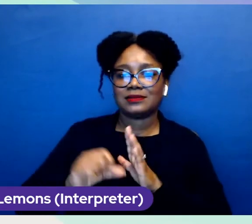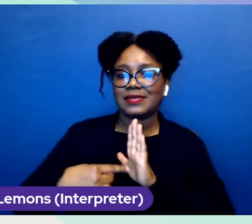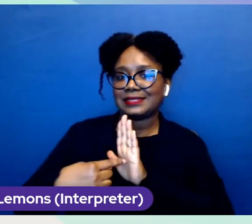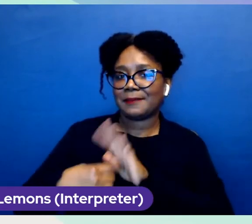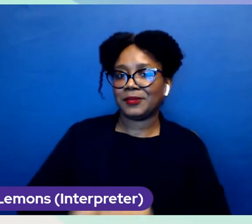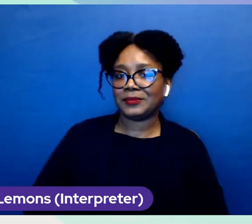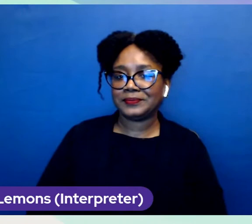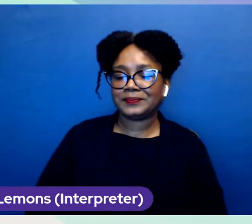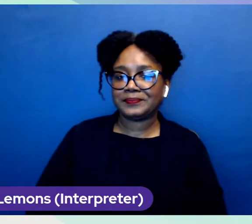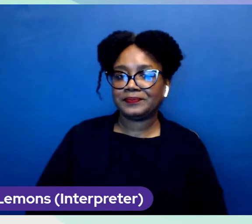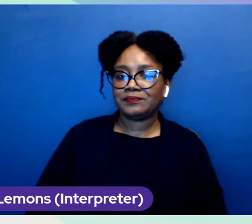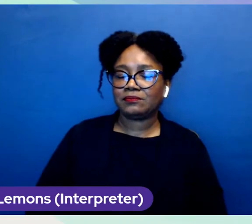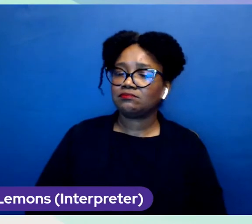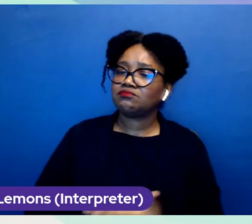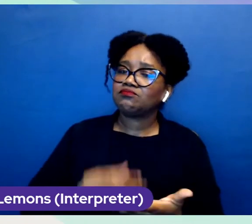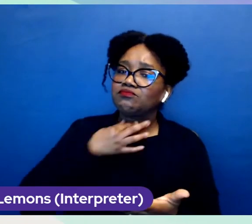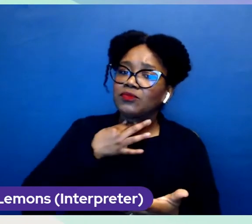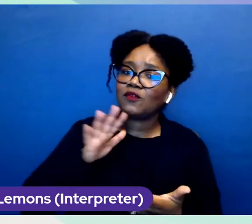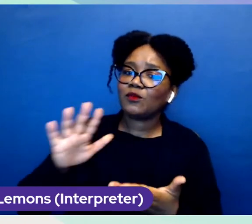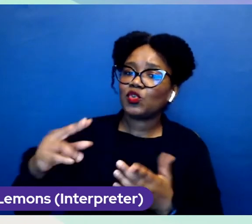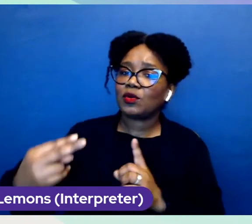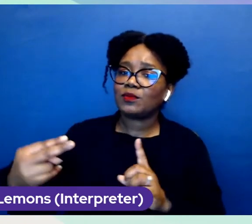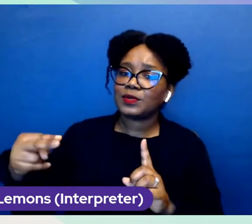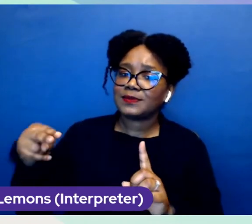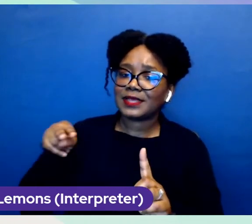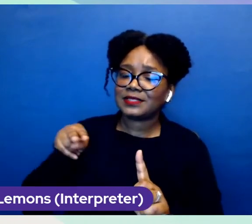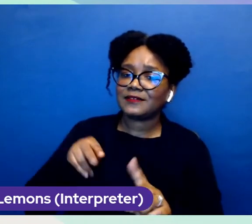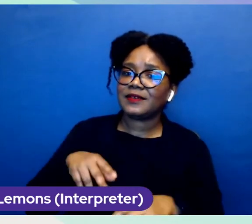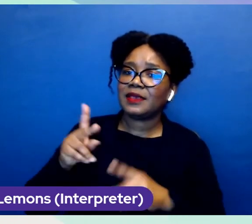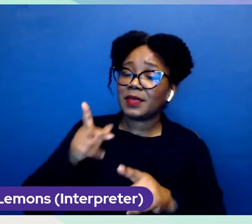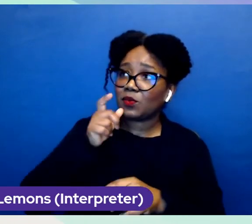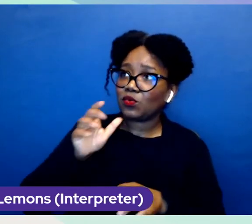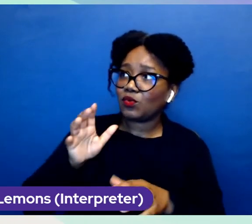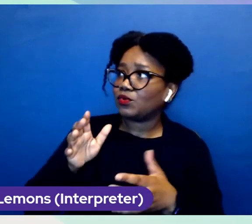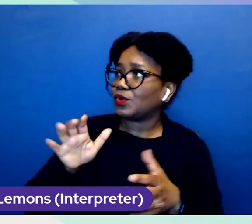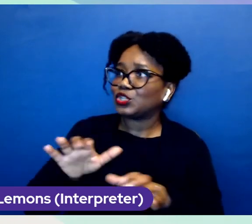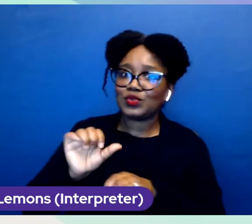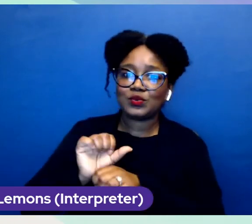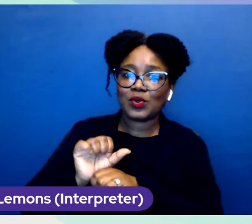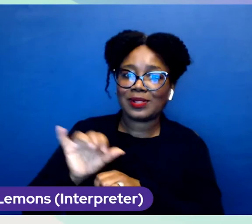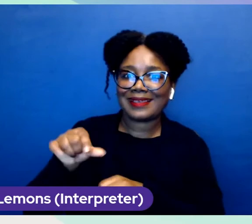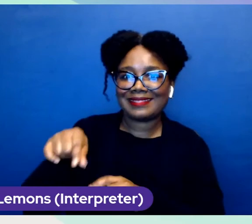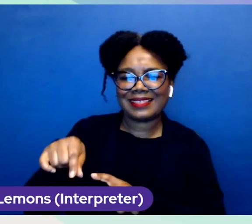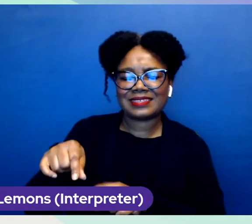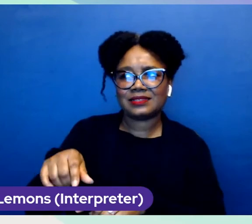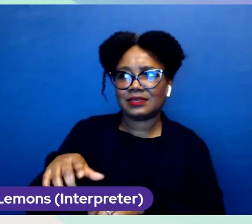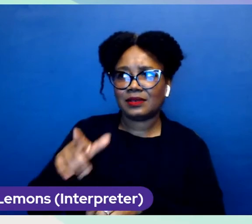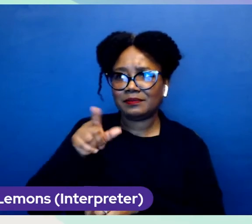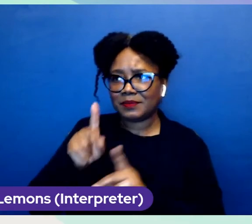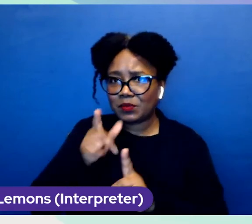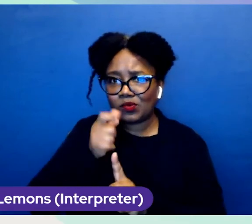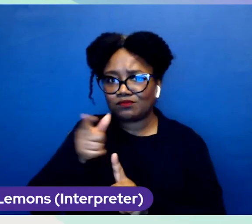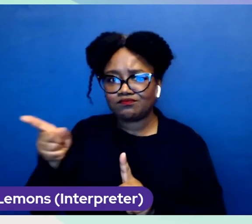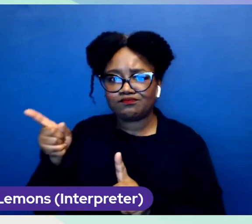you, artists who are invested in creating this kind of work and having an impact, what kind of challenges do